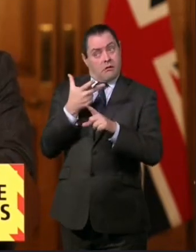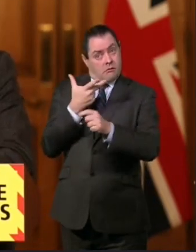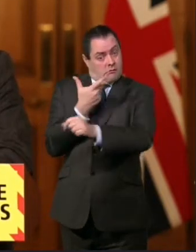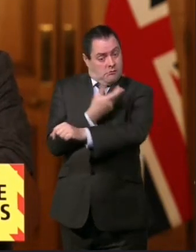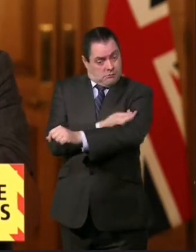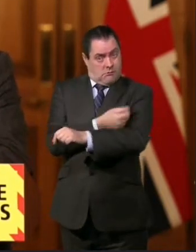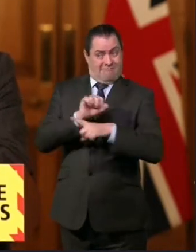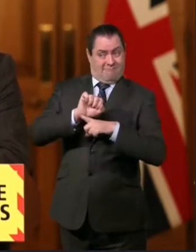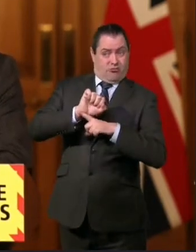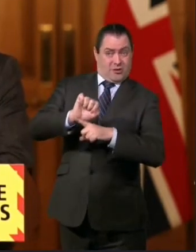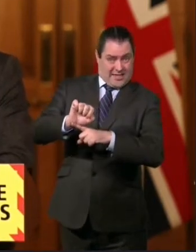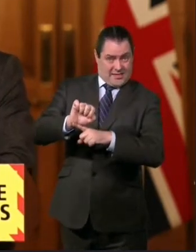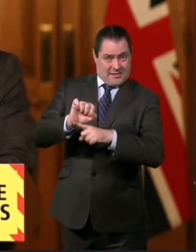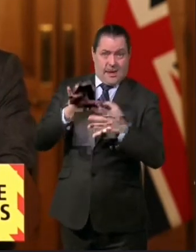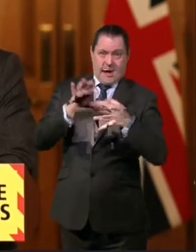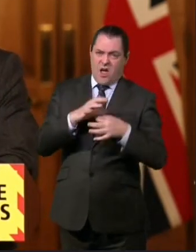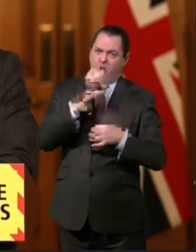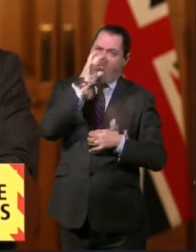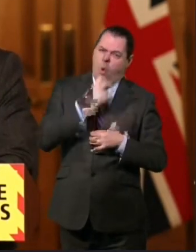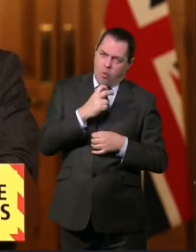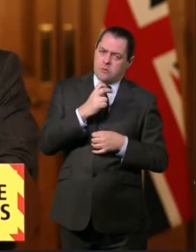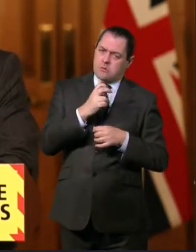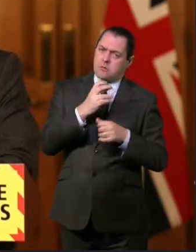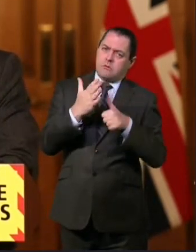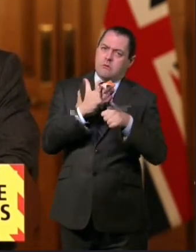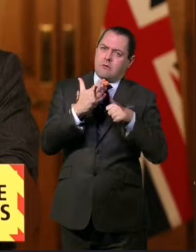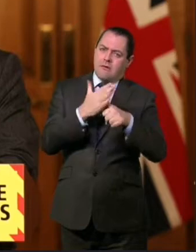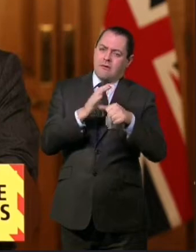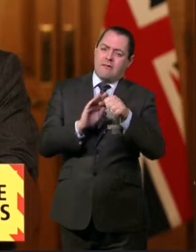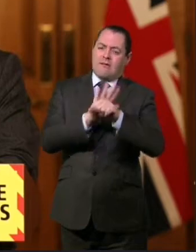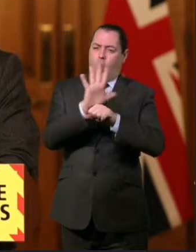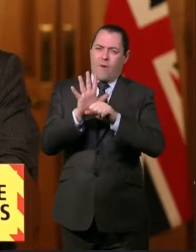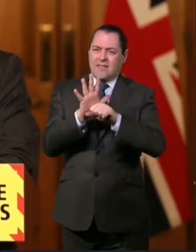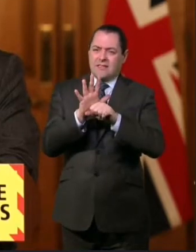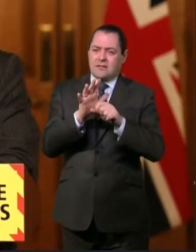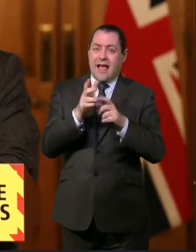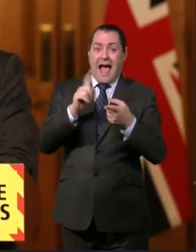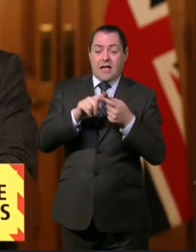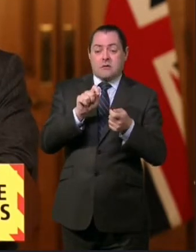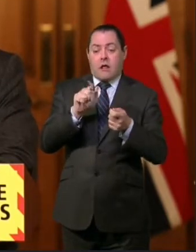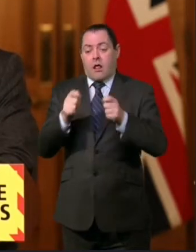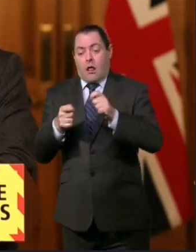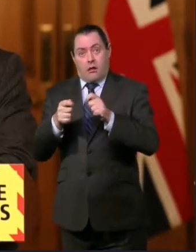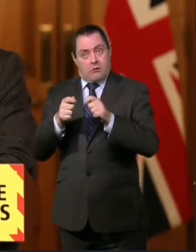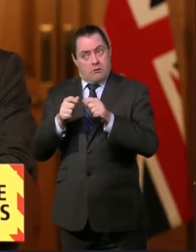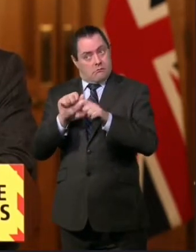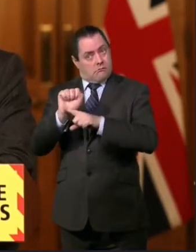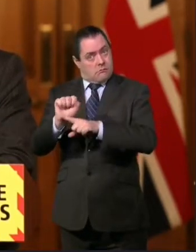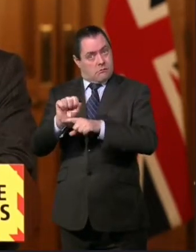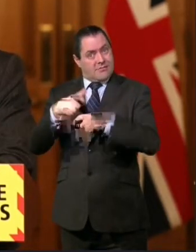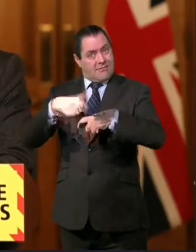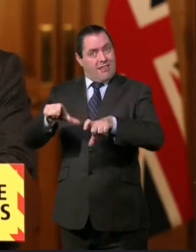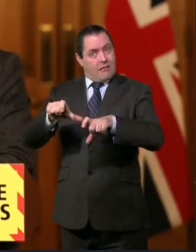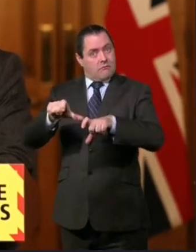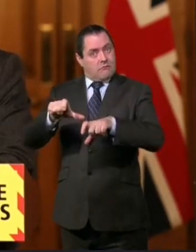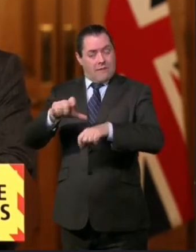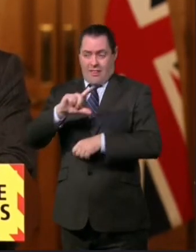variant. And so you'll also want to know that our immunisation programme continues at an unprecedented